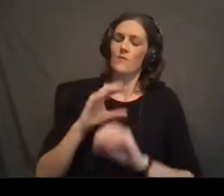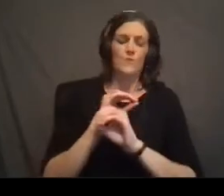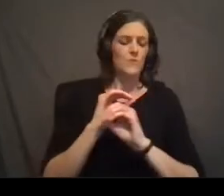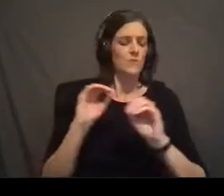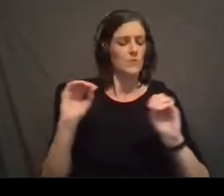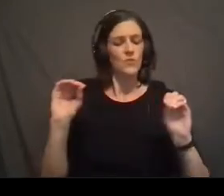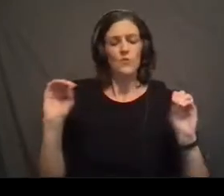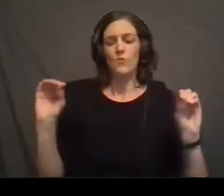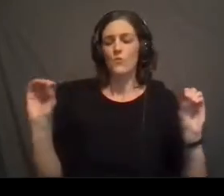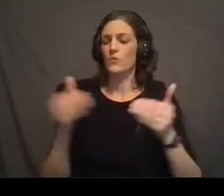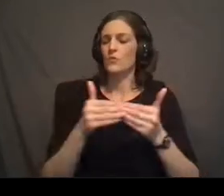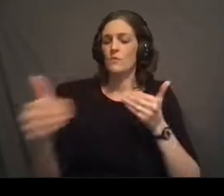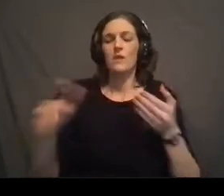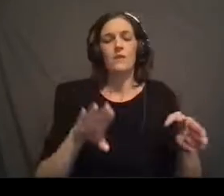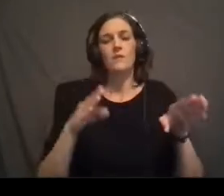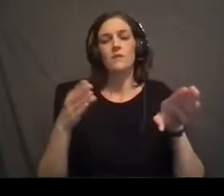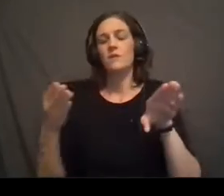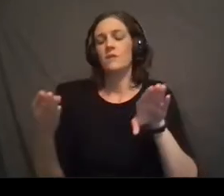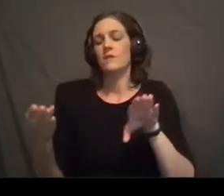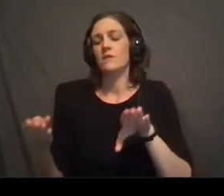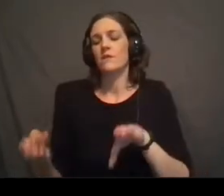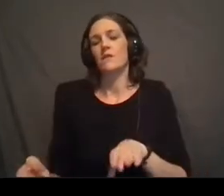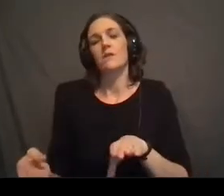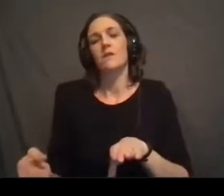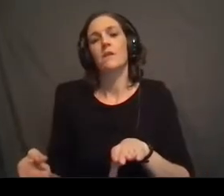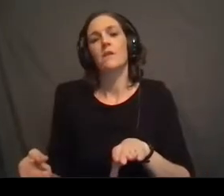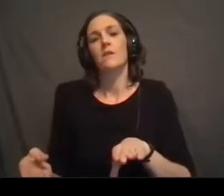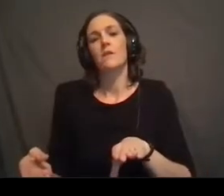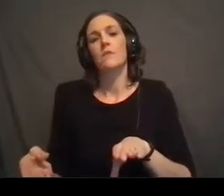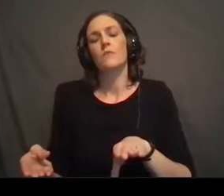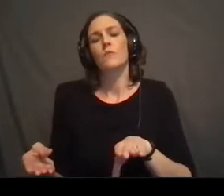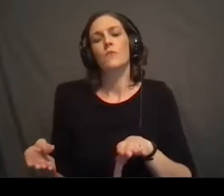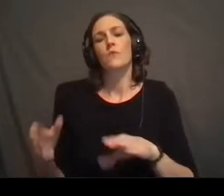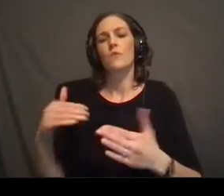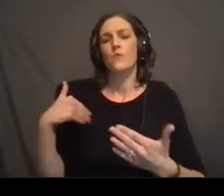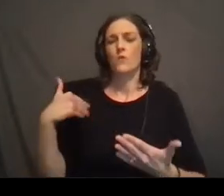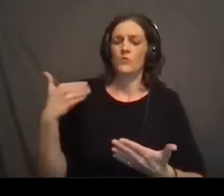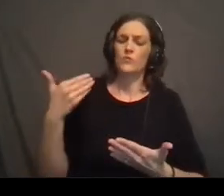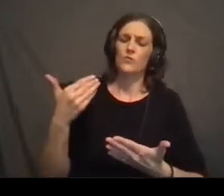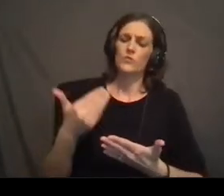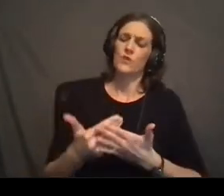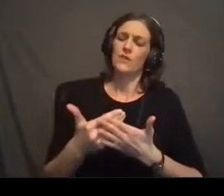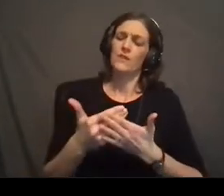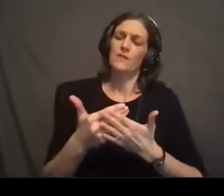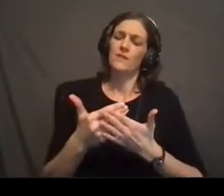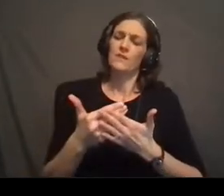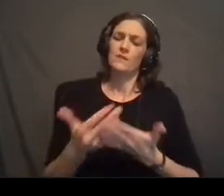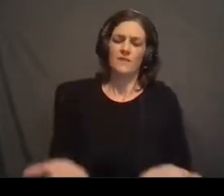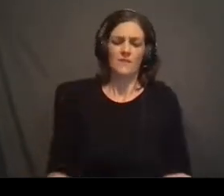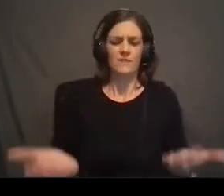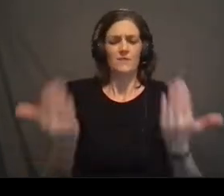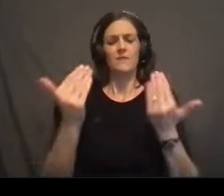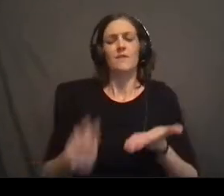no more may die, born to raise